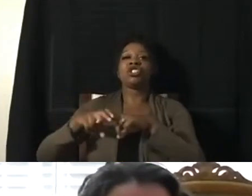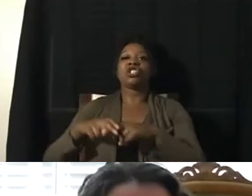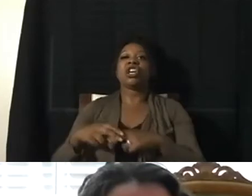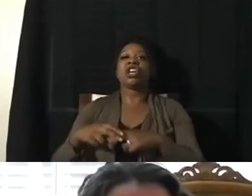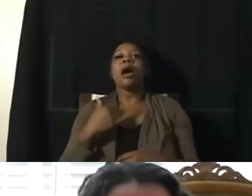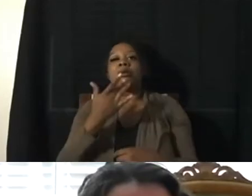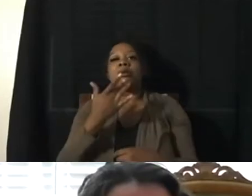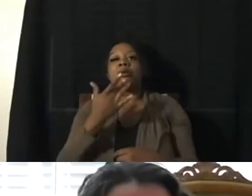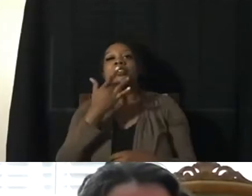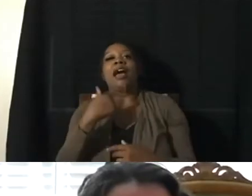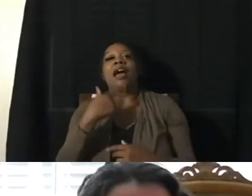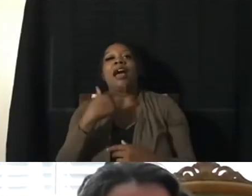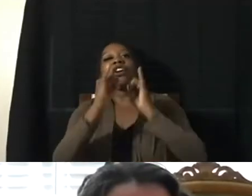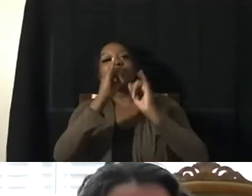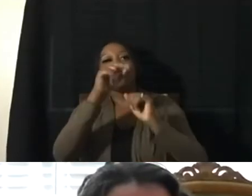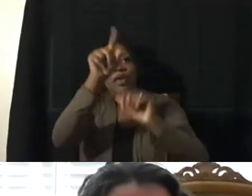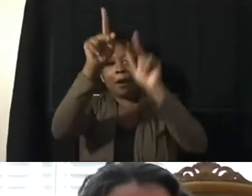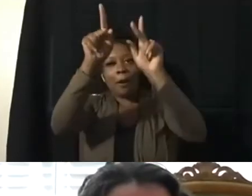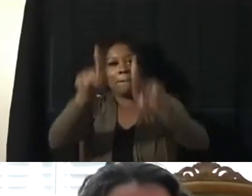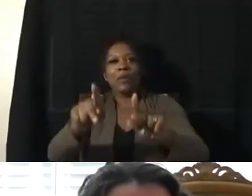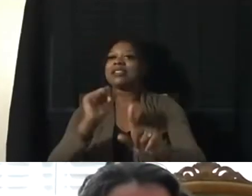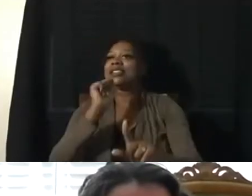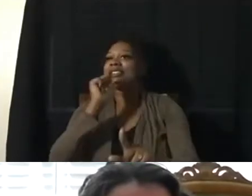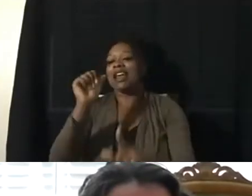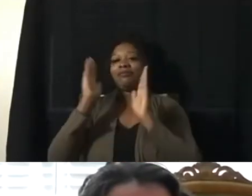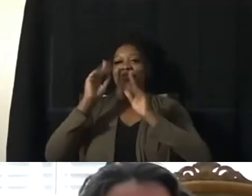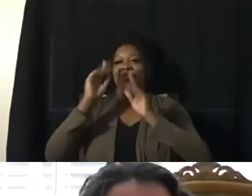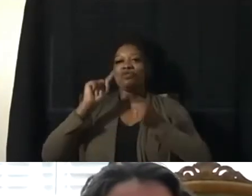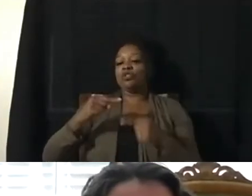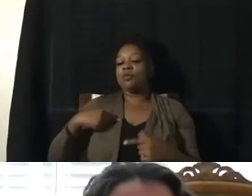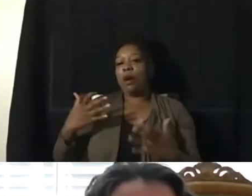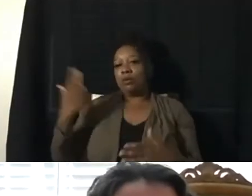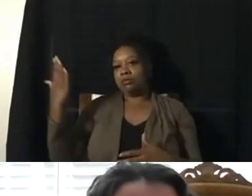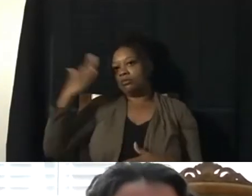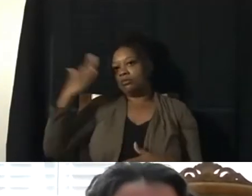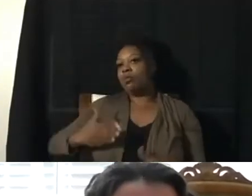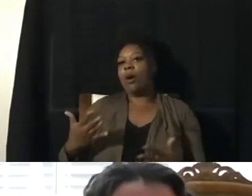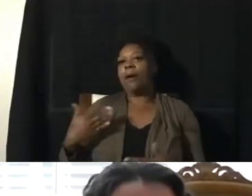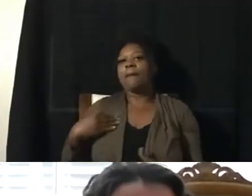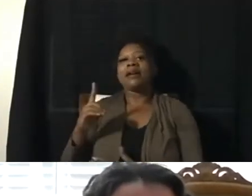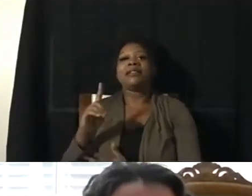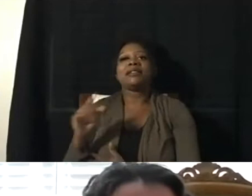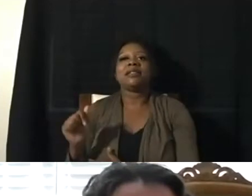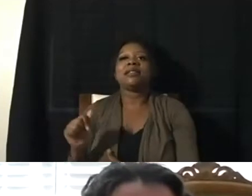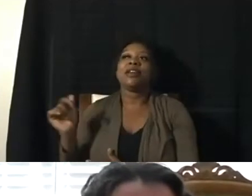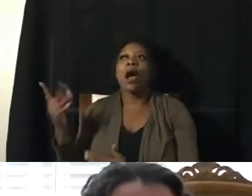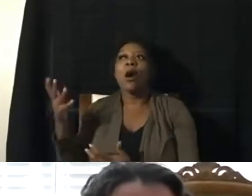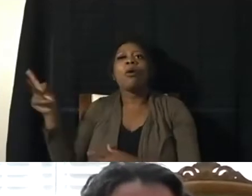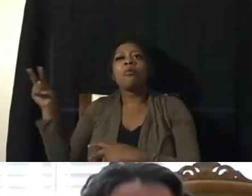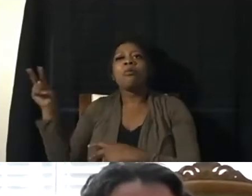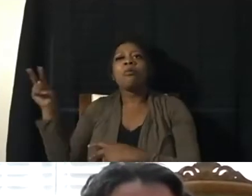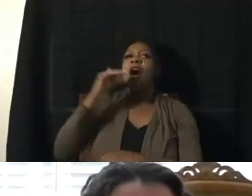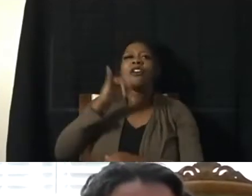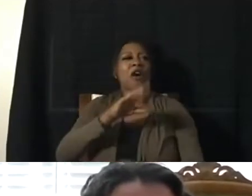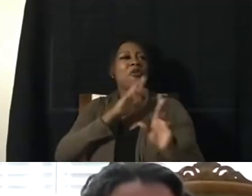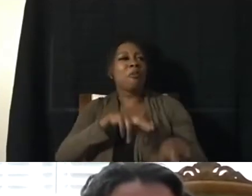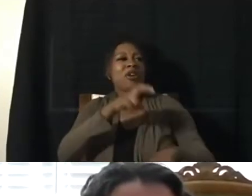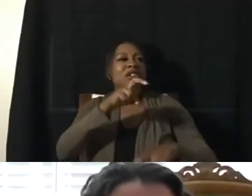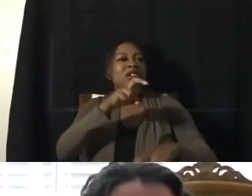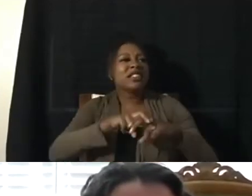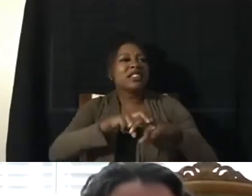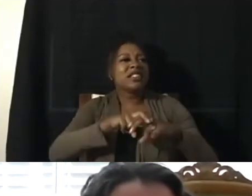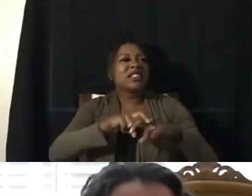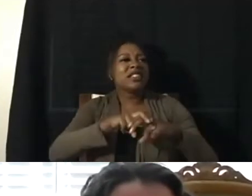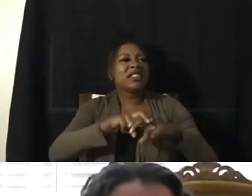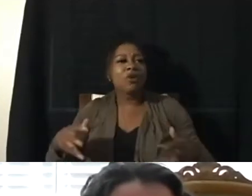and their story, and not having mine be the topic of, oh, that reporter is sitting in a wheelchair. As great as that is, and as great